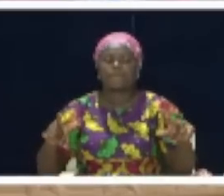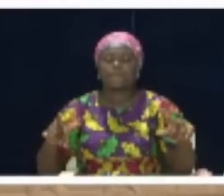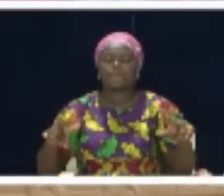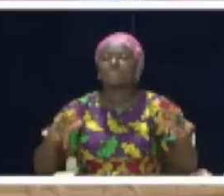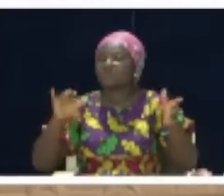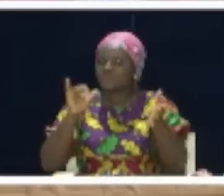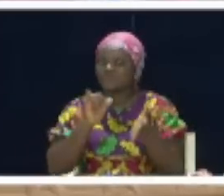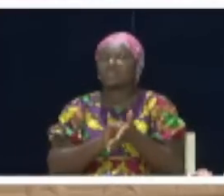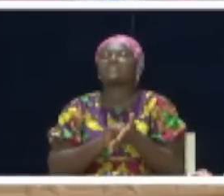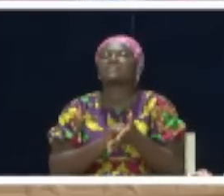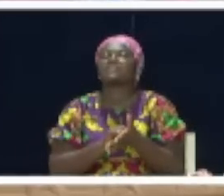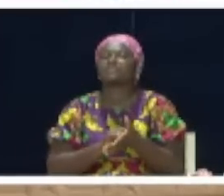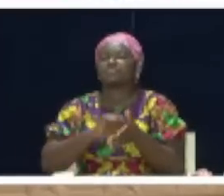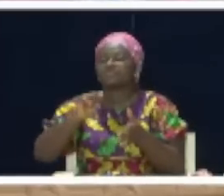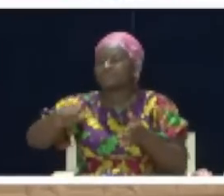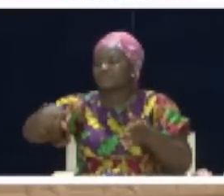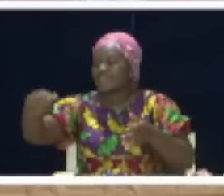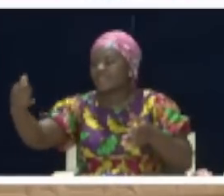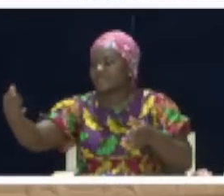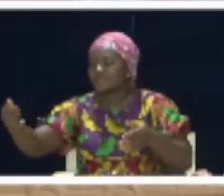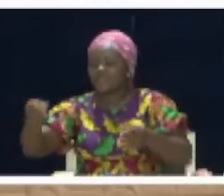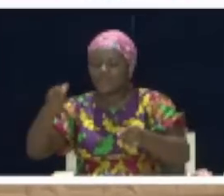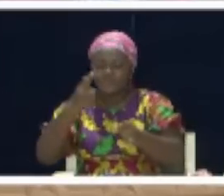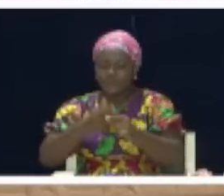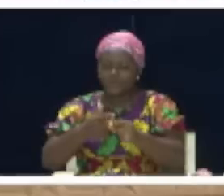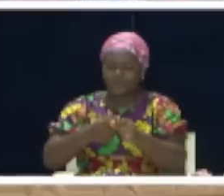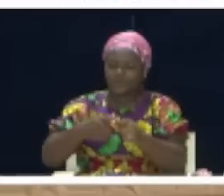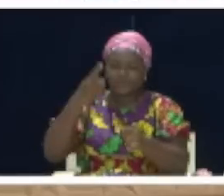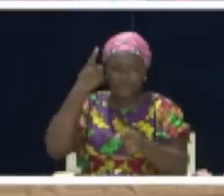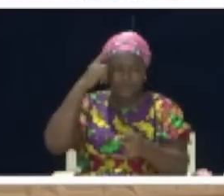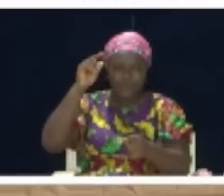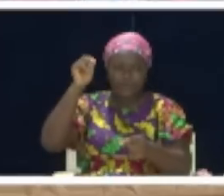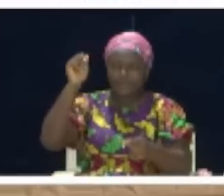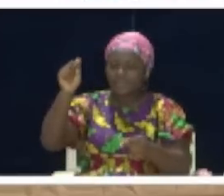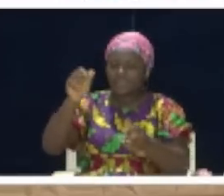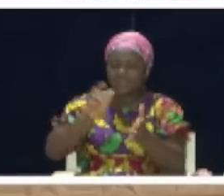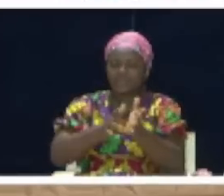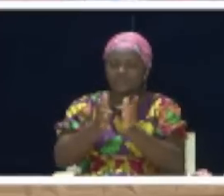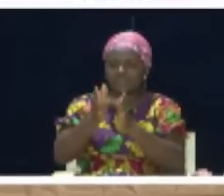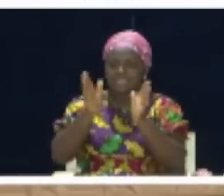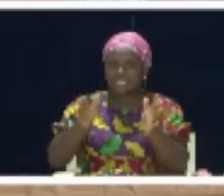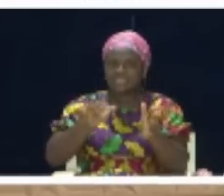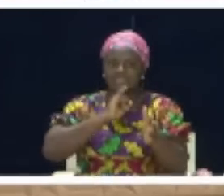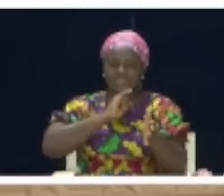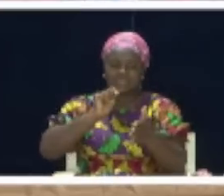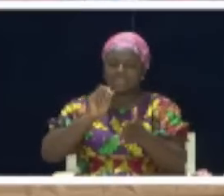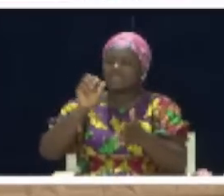that another word for a Christian is a believer.